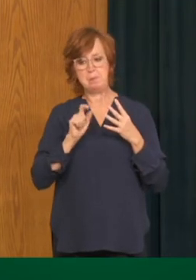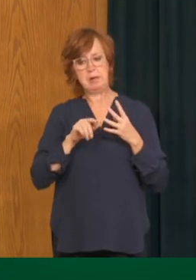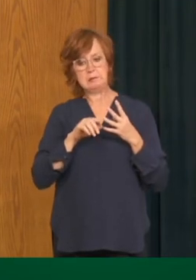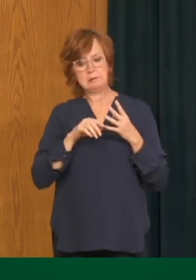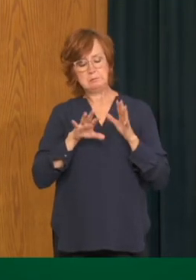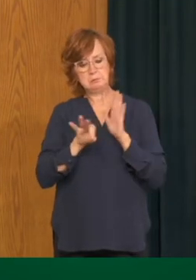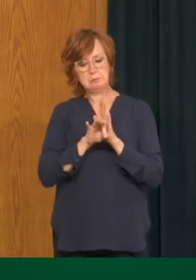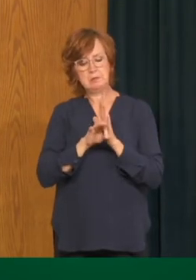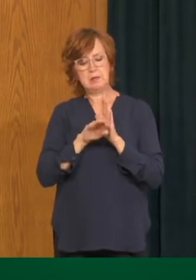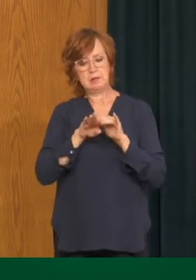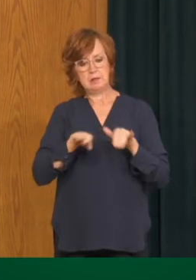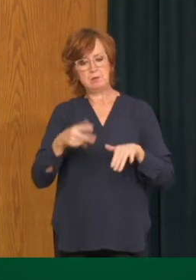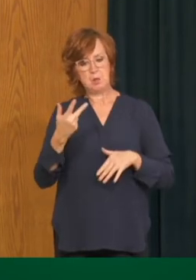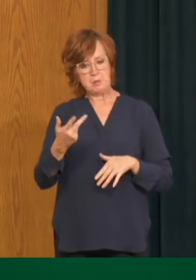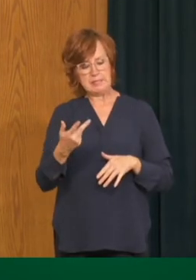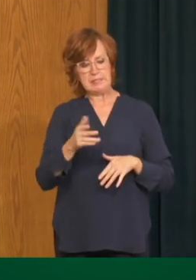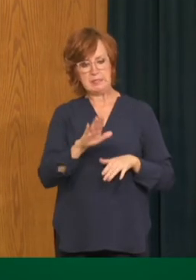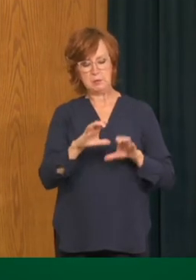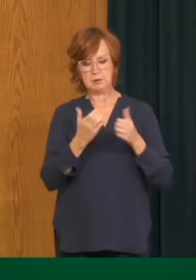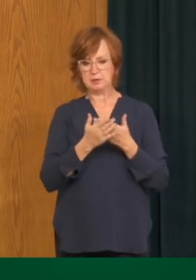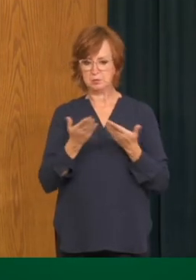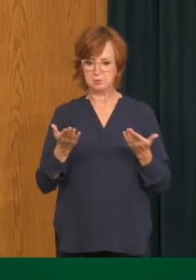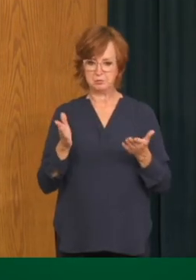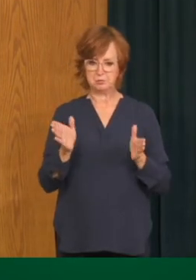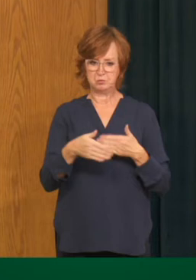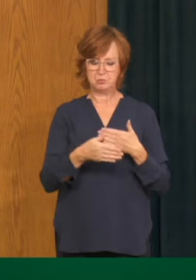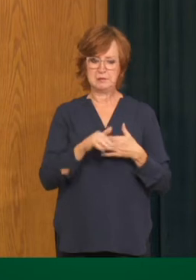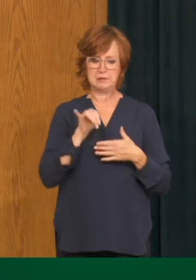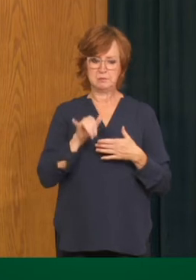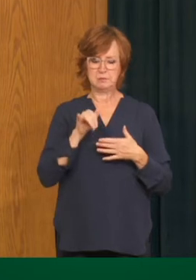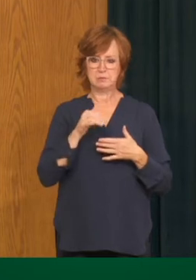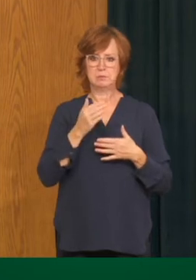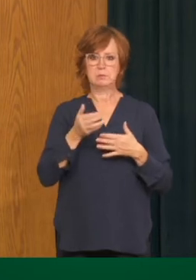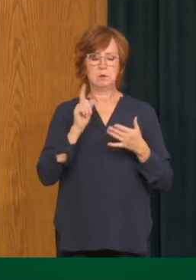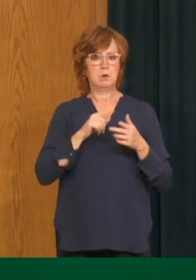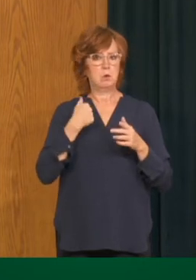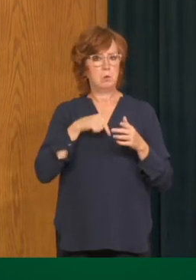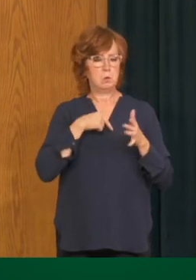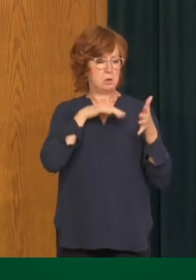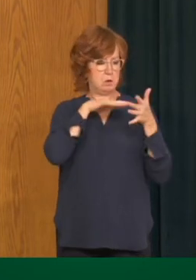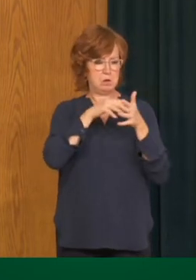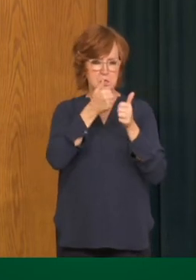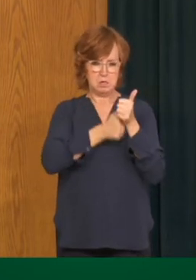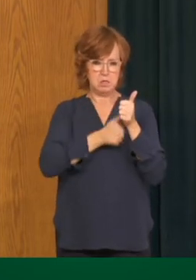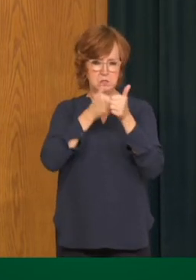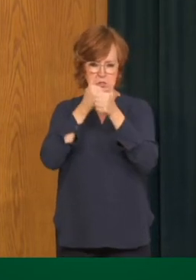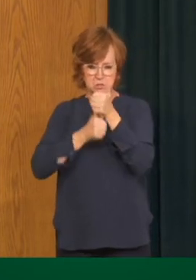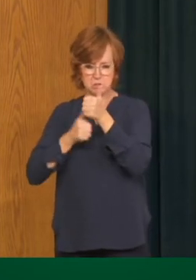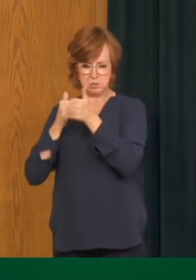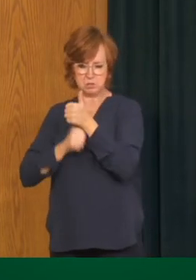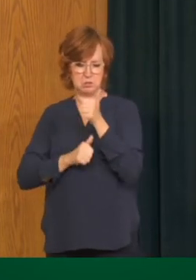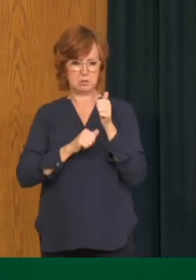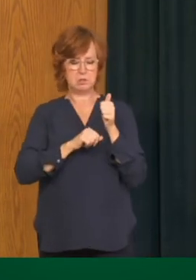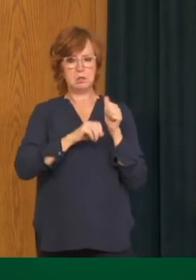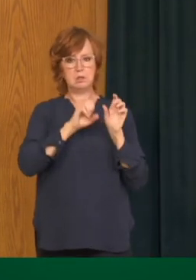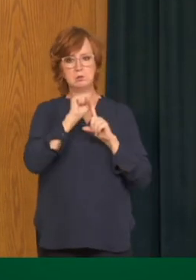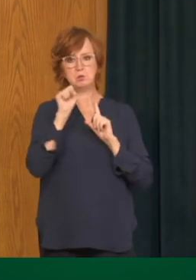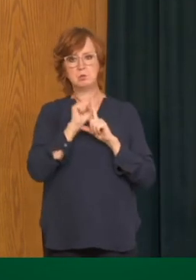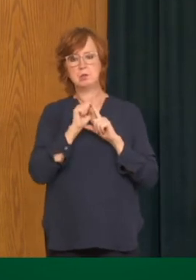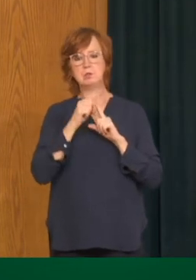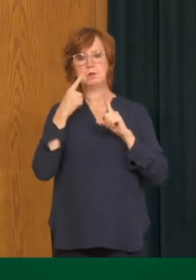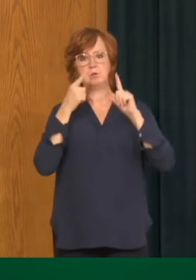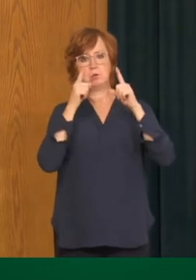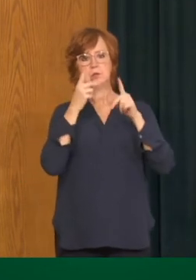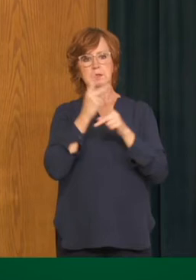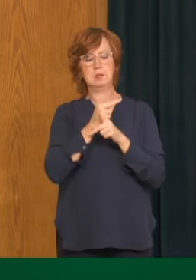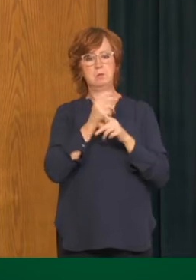All of these speak to the levels of protection that we are putting in place to ensure that we are providing the very safest classrooms